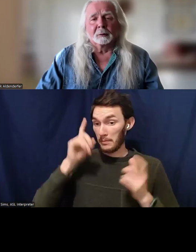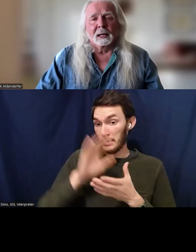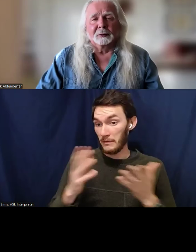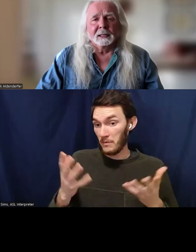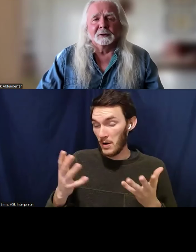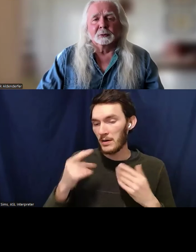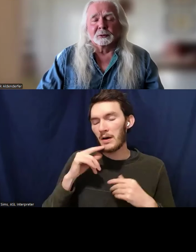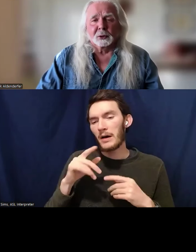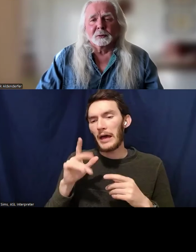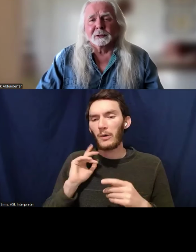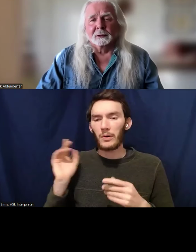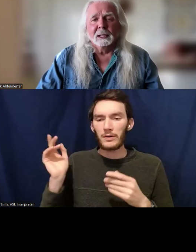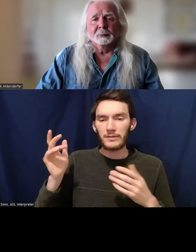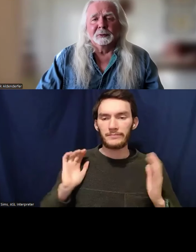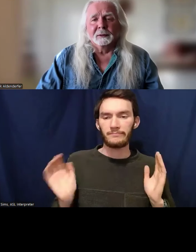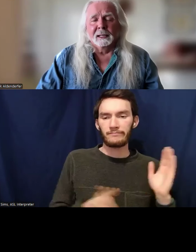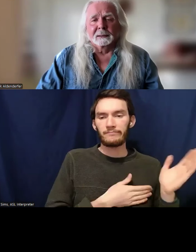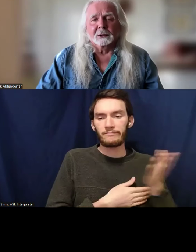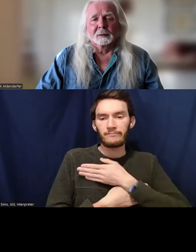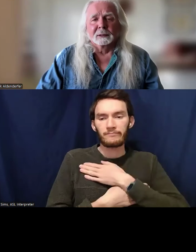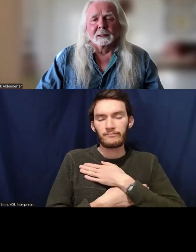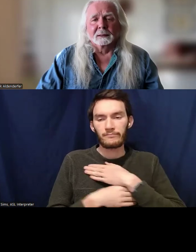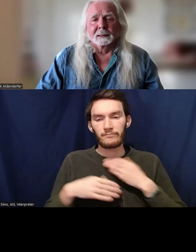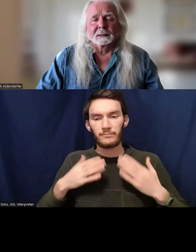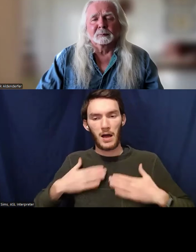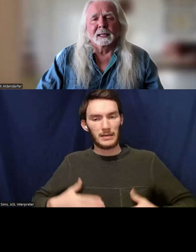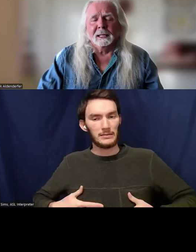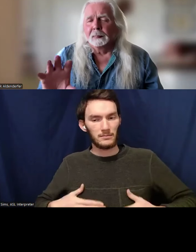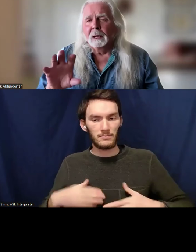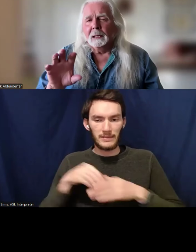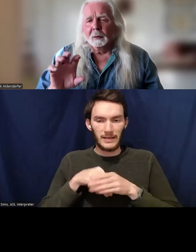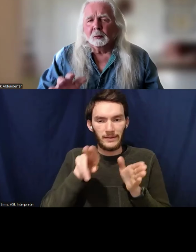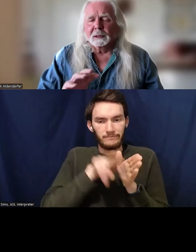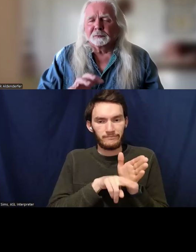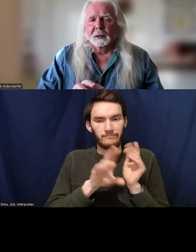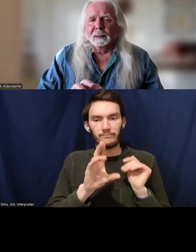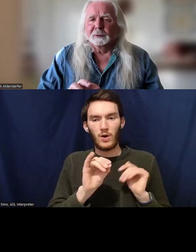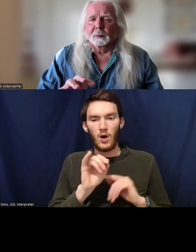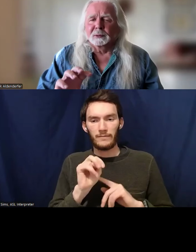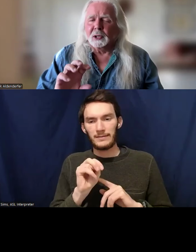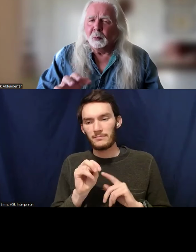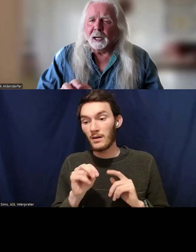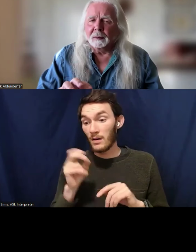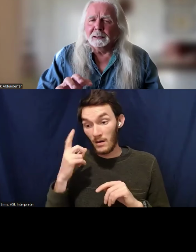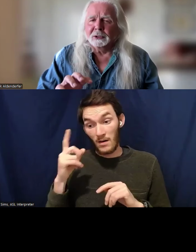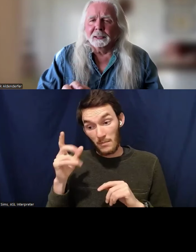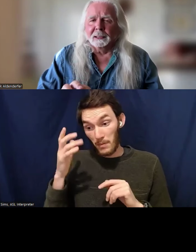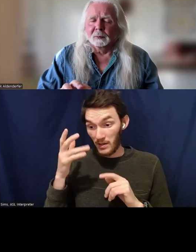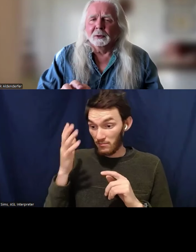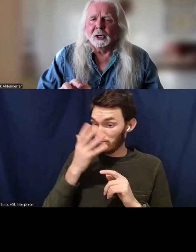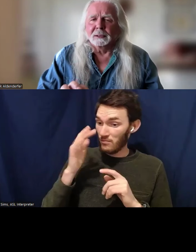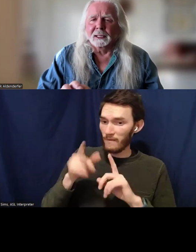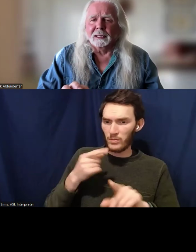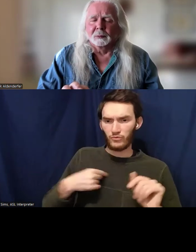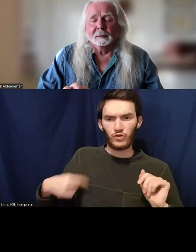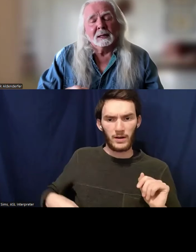buried around the individual's torso within that coffin context. But again, look where it's from. It's from somewhere in China. We